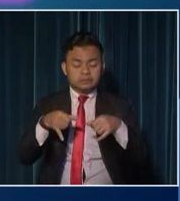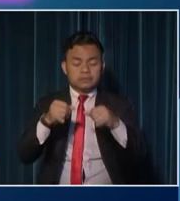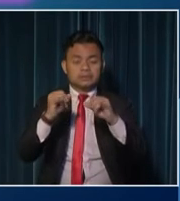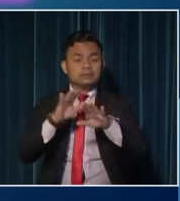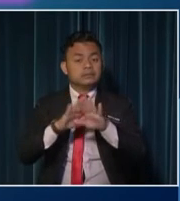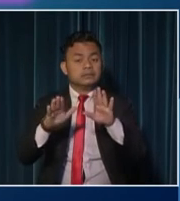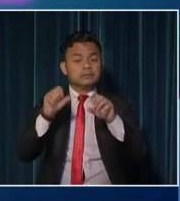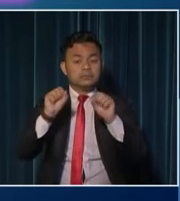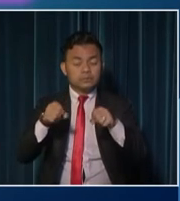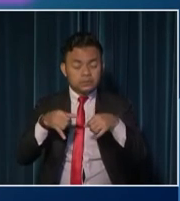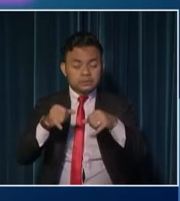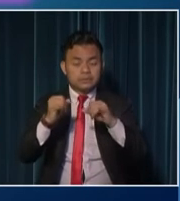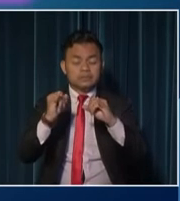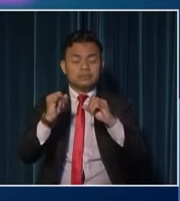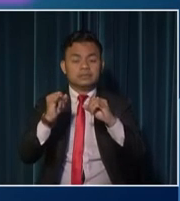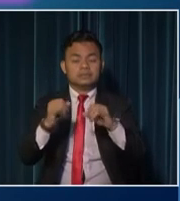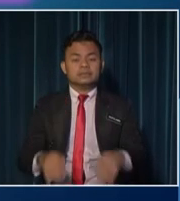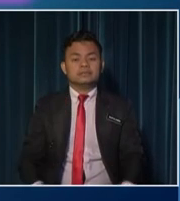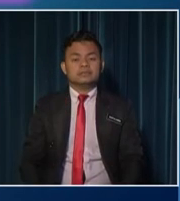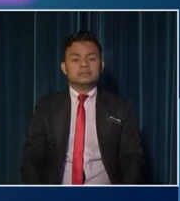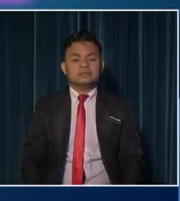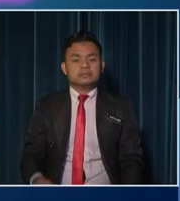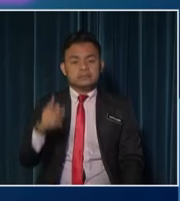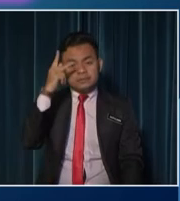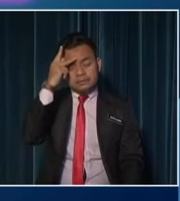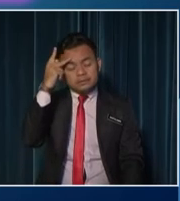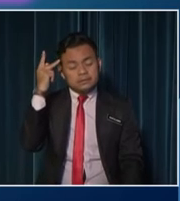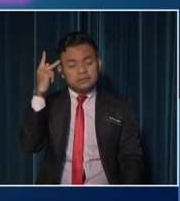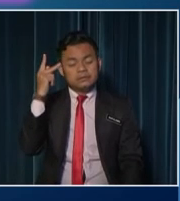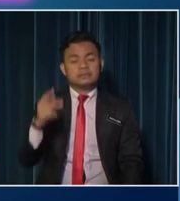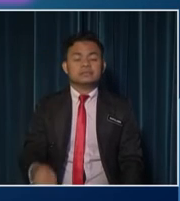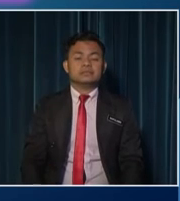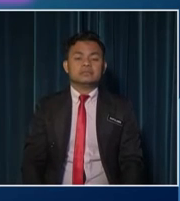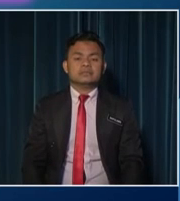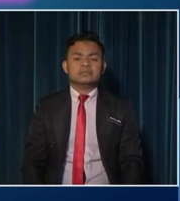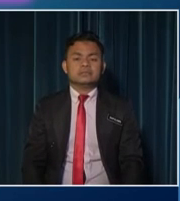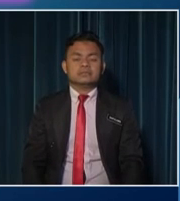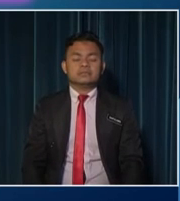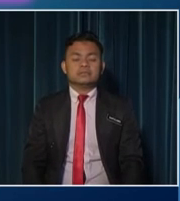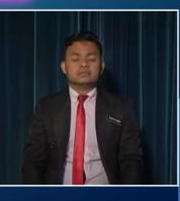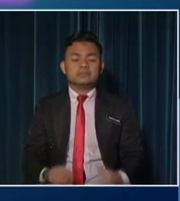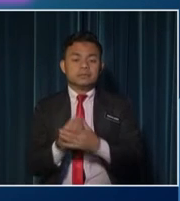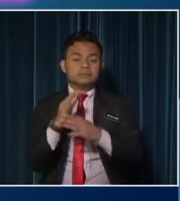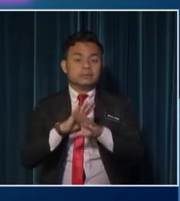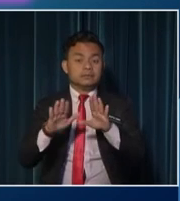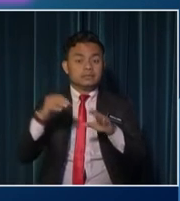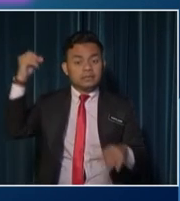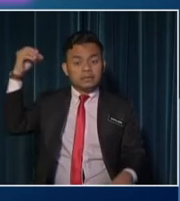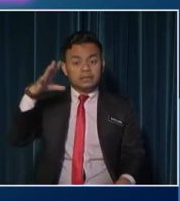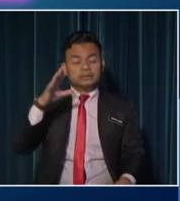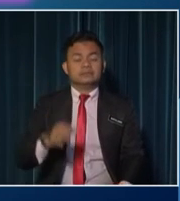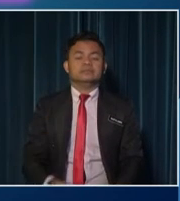the circuit and this causes the bulb to not light up.